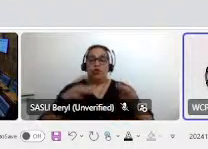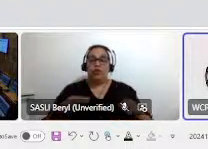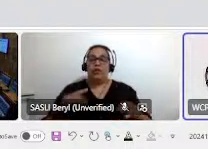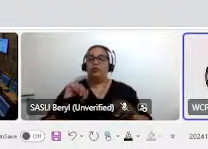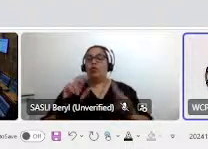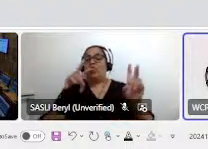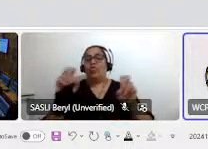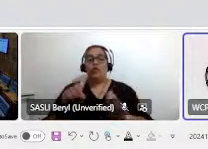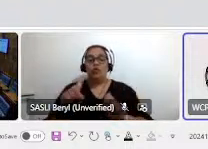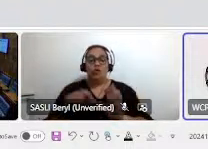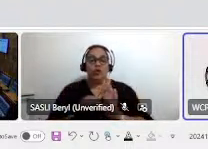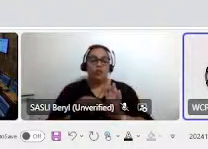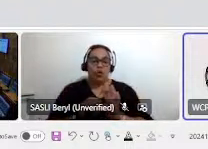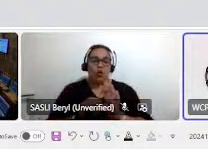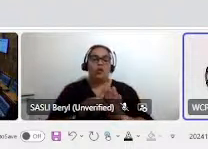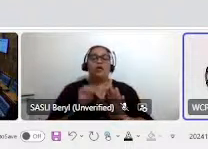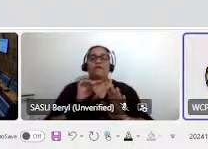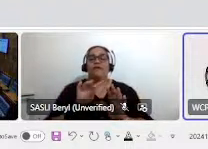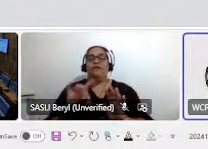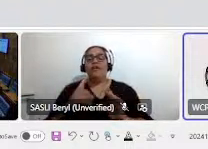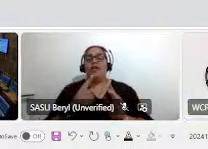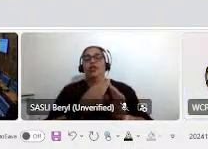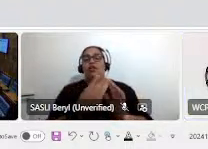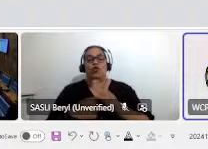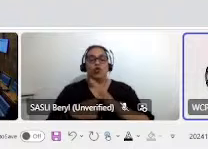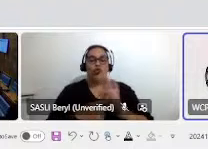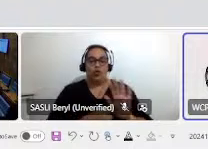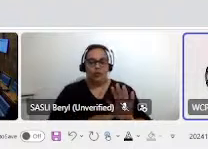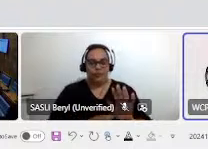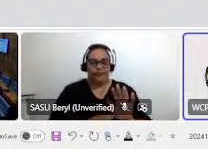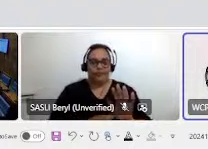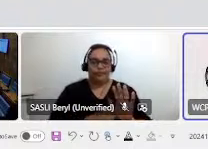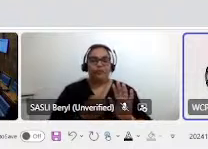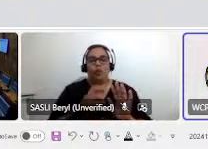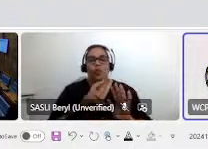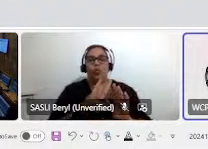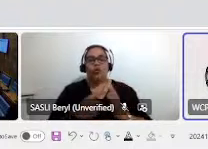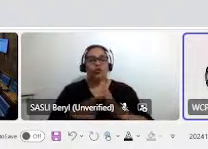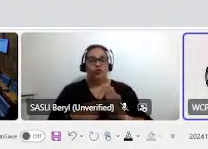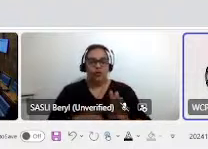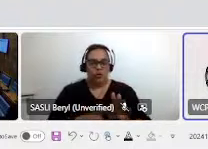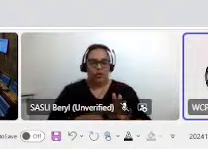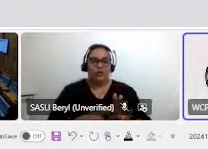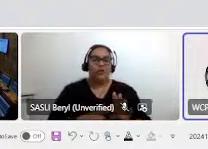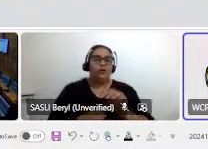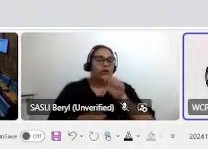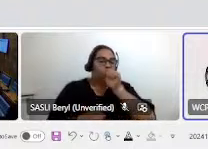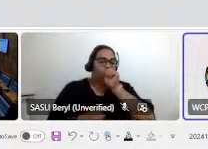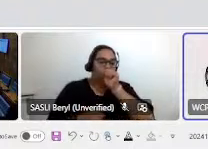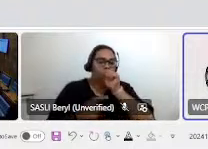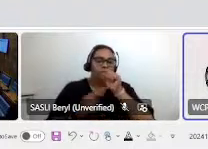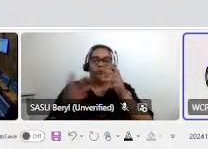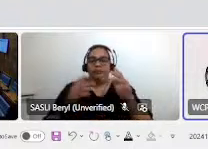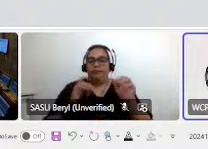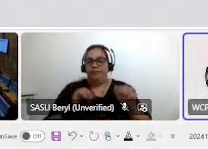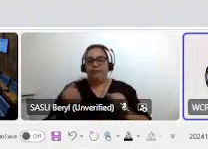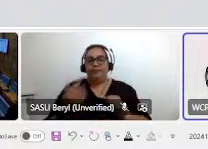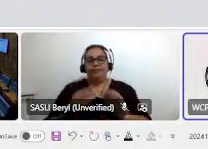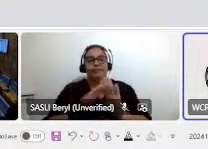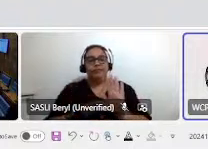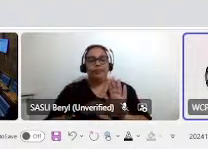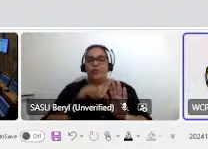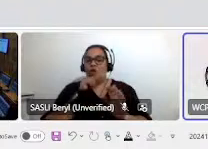themes of that each display, or that they display. Where possible, submit a list